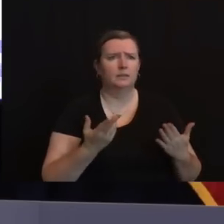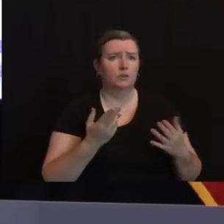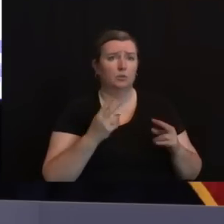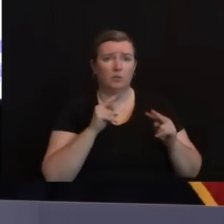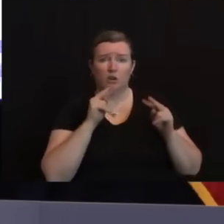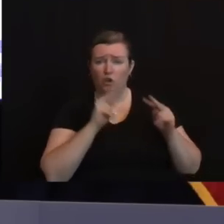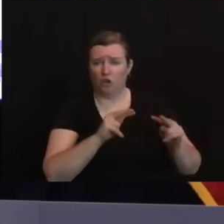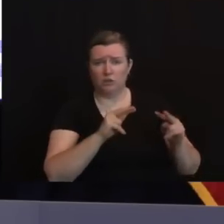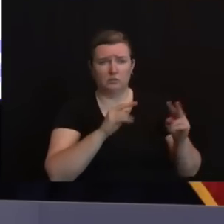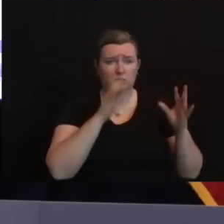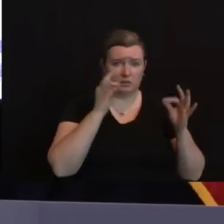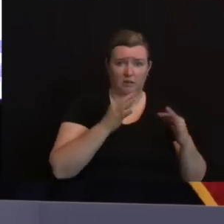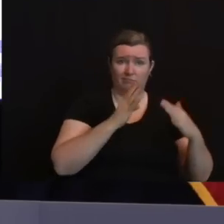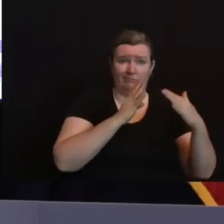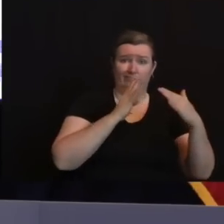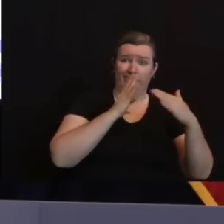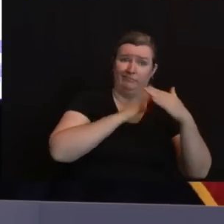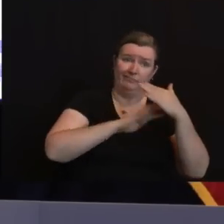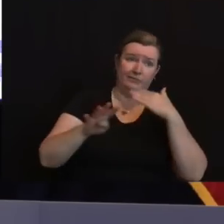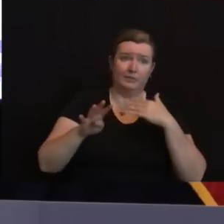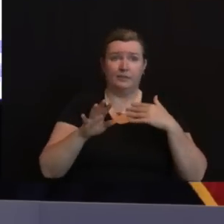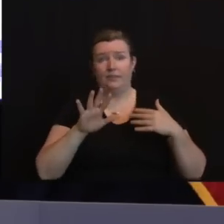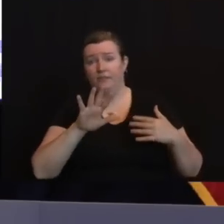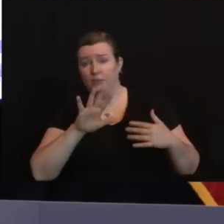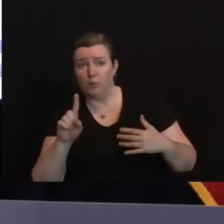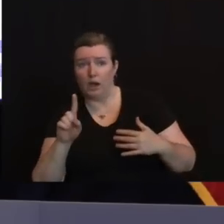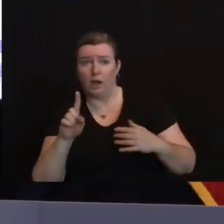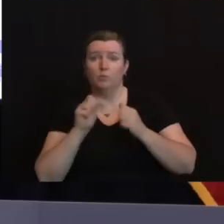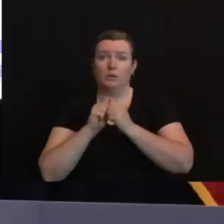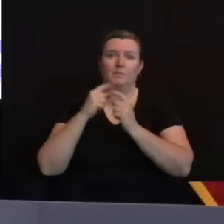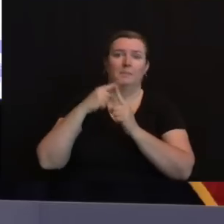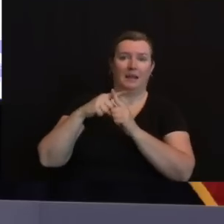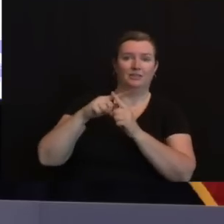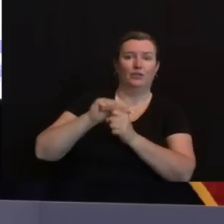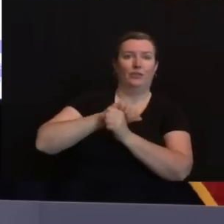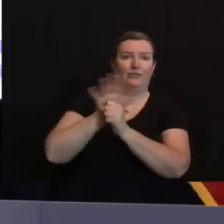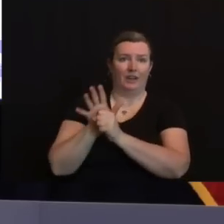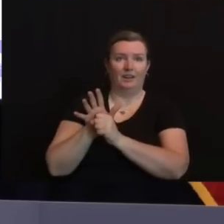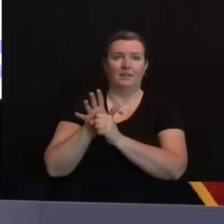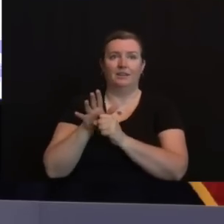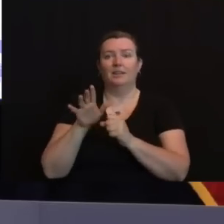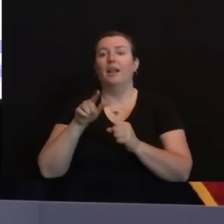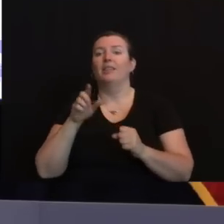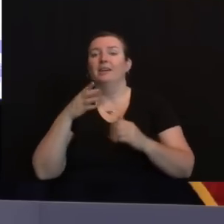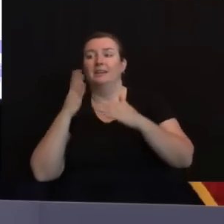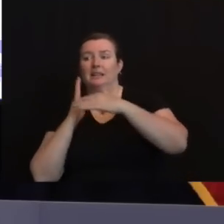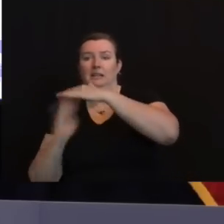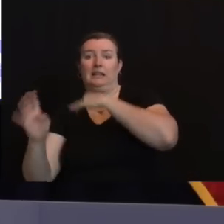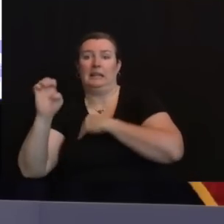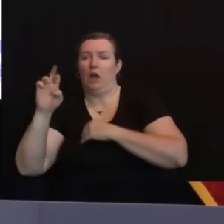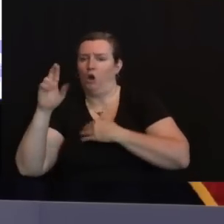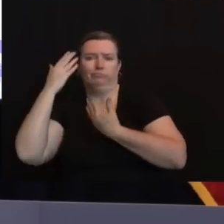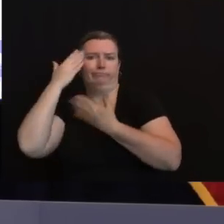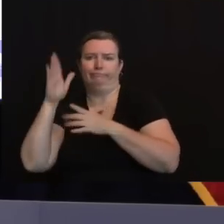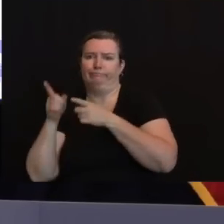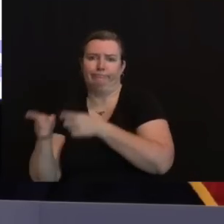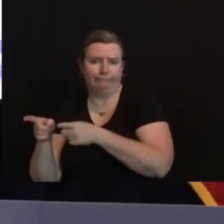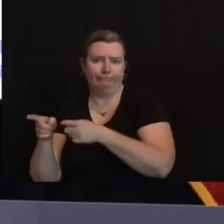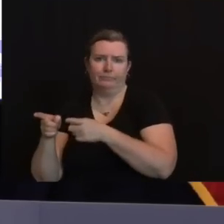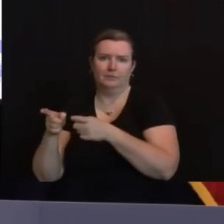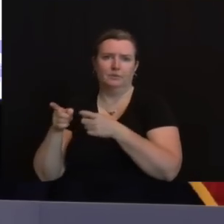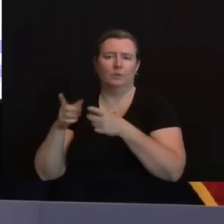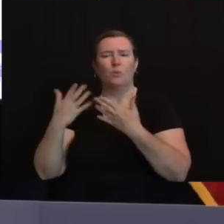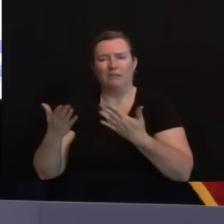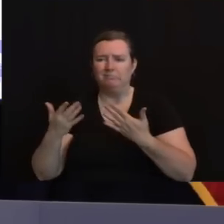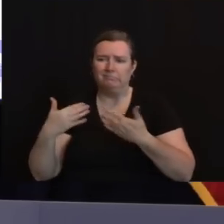number. And we're trying to get faster testing of the PUIs so that it's more